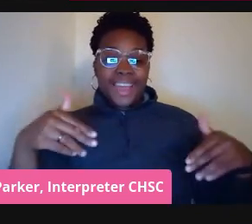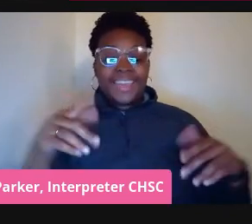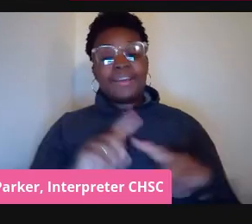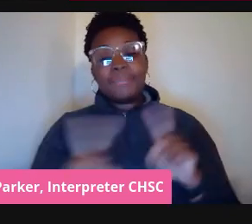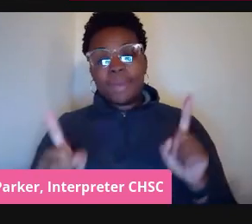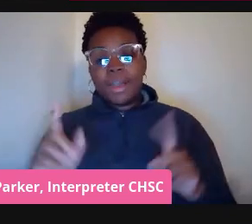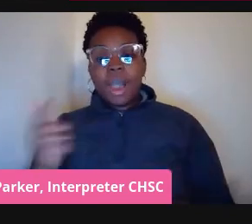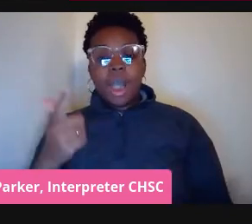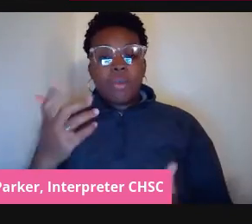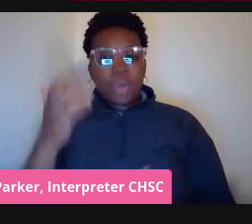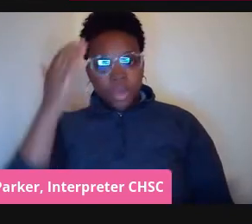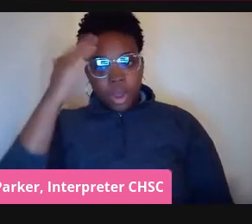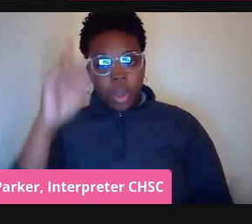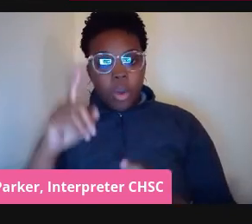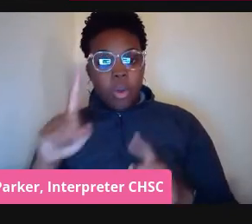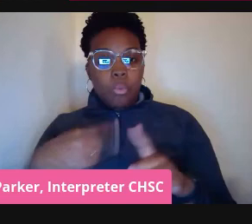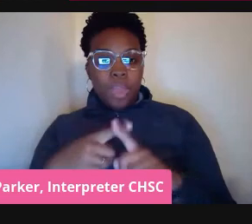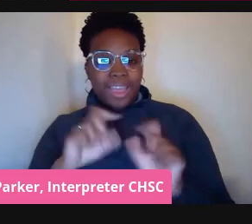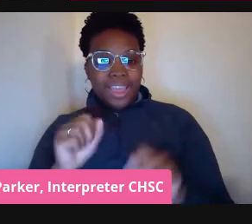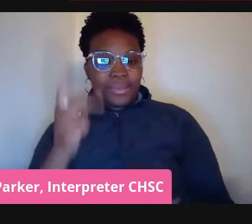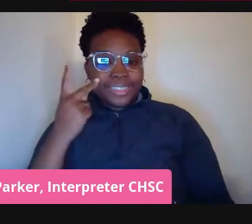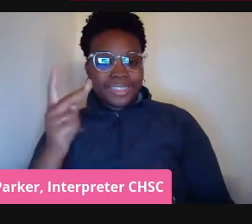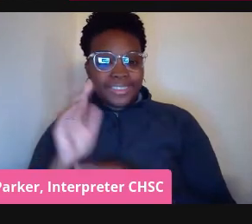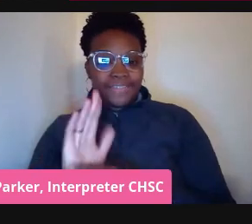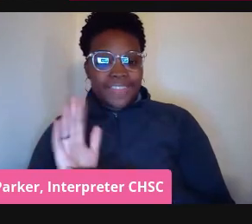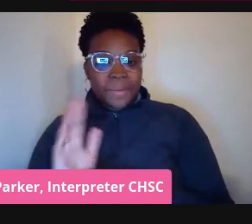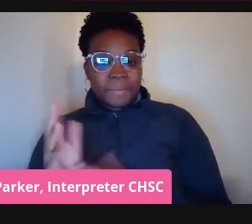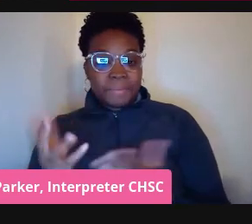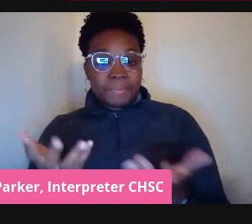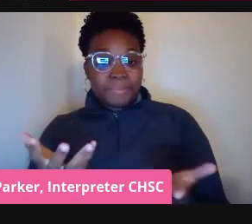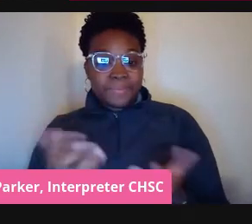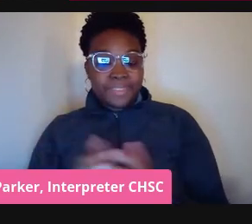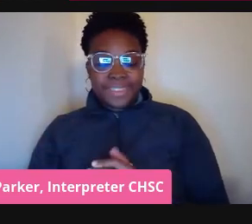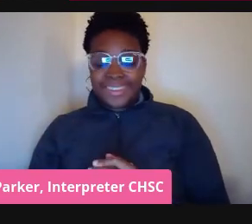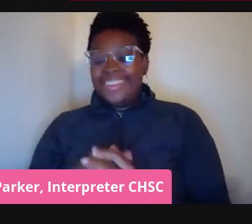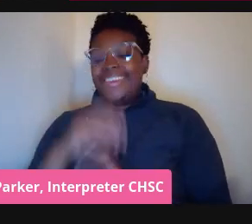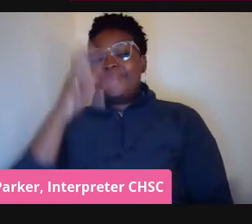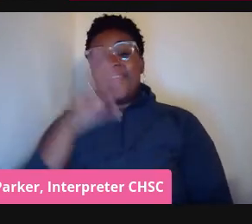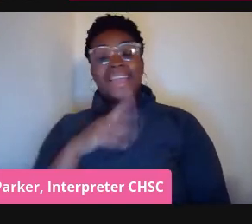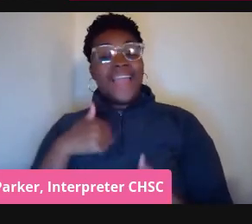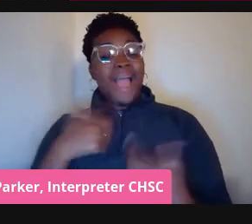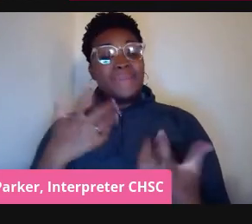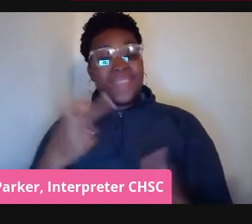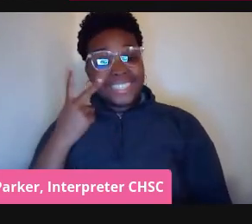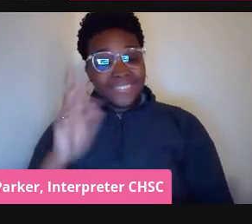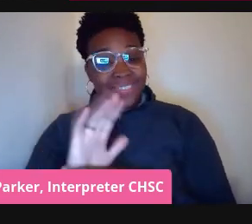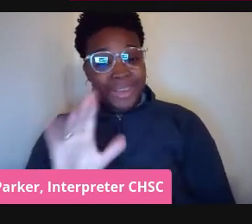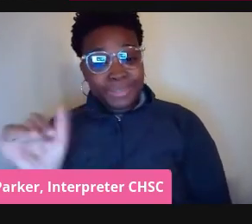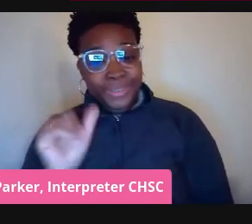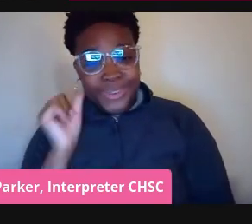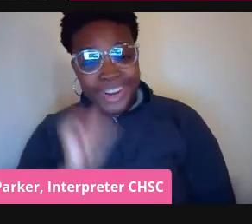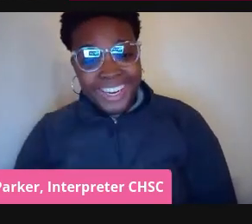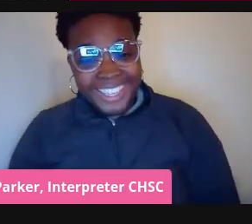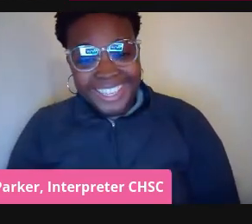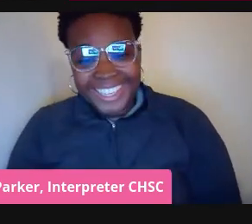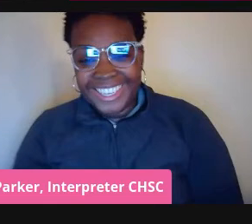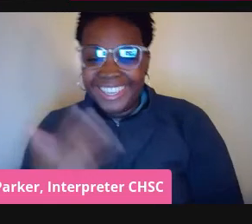all want to know, when can we see your film? Man, I want to see that film too, girl.